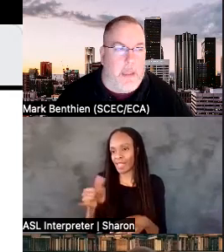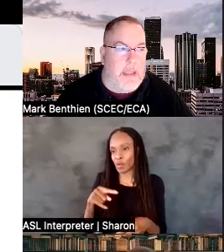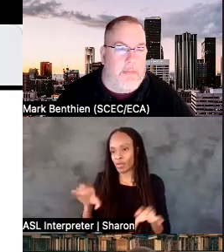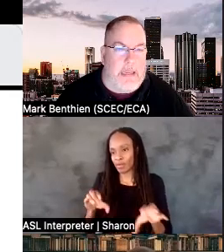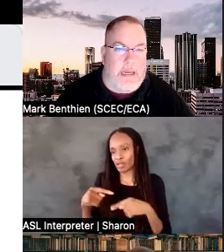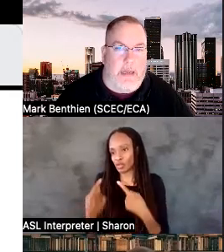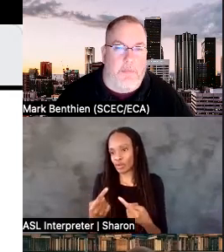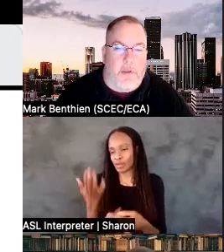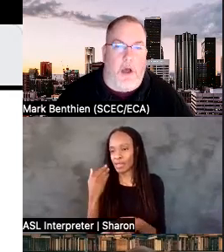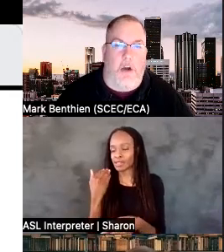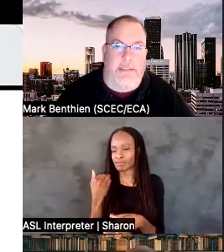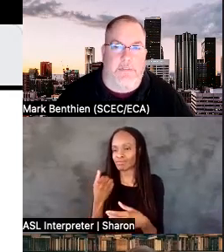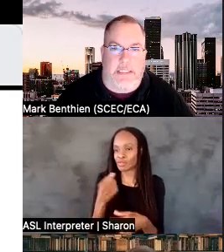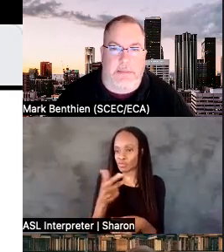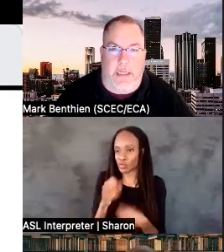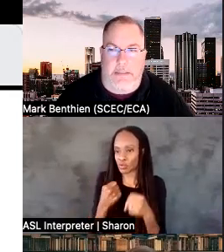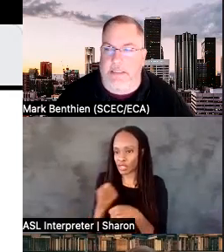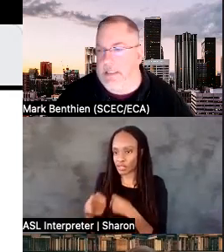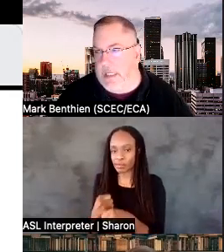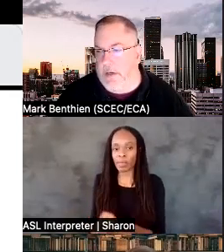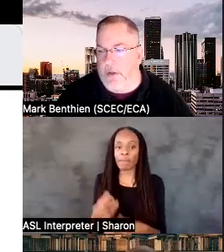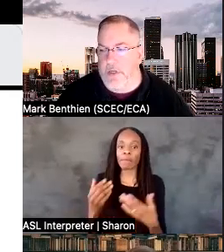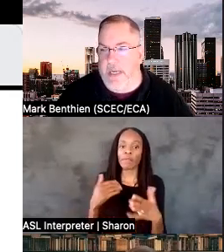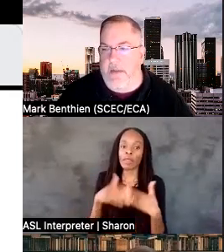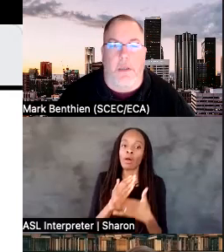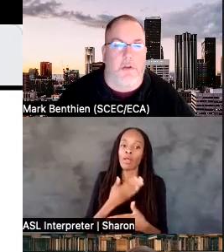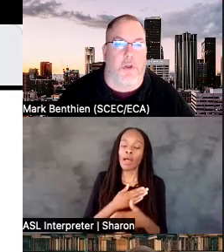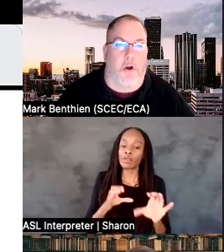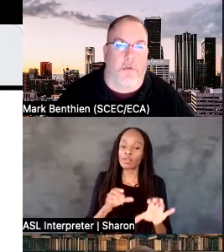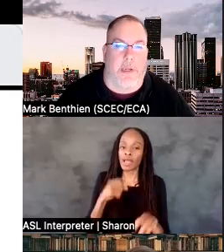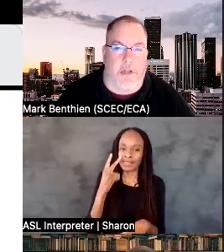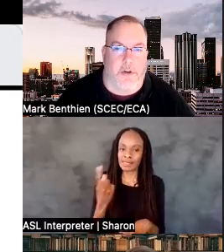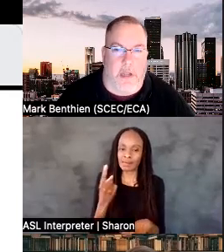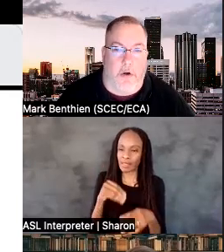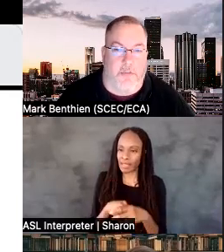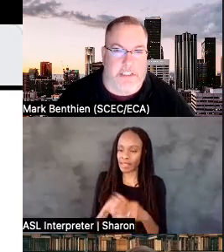All our activities, just saw the note in the chat, just go to